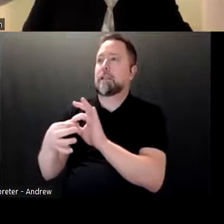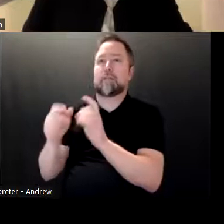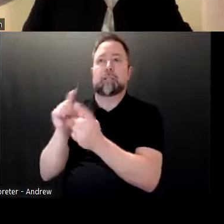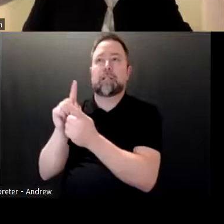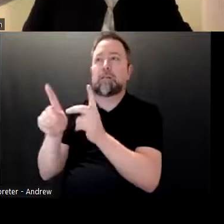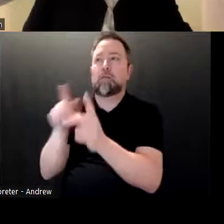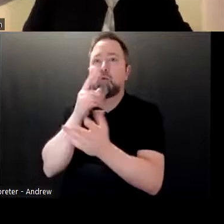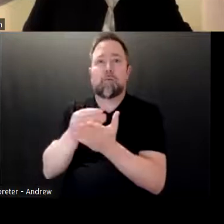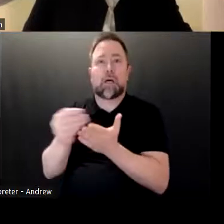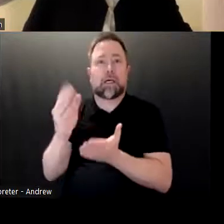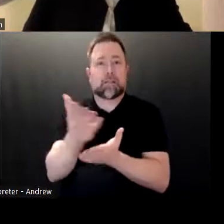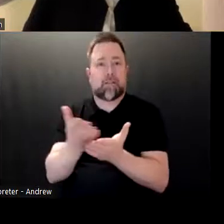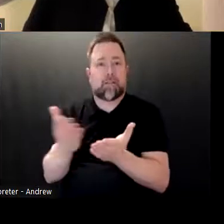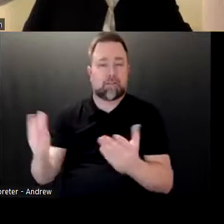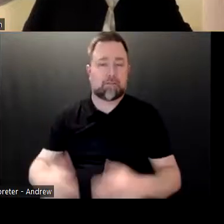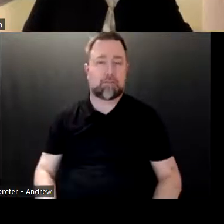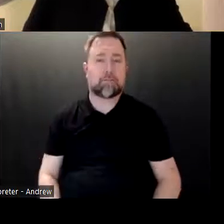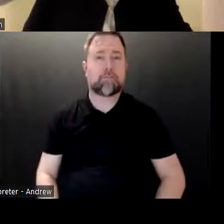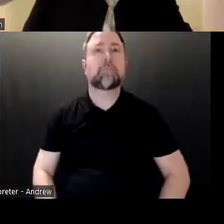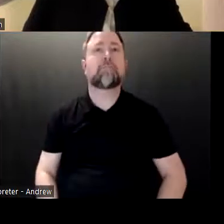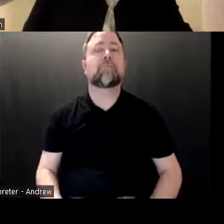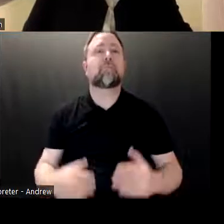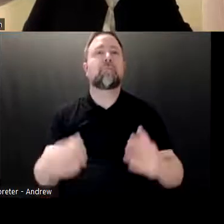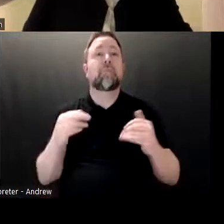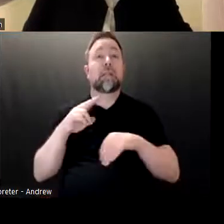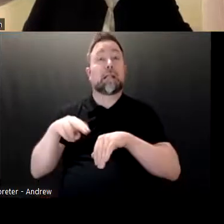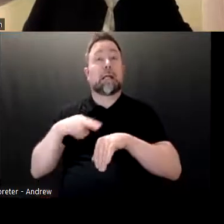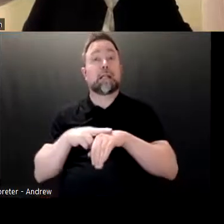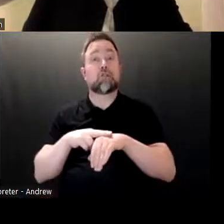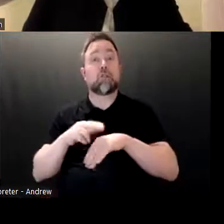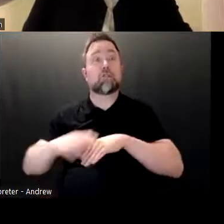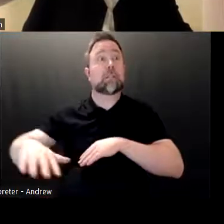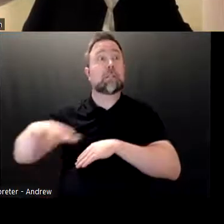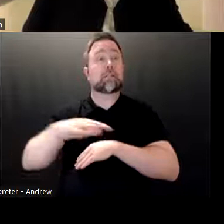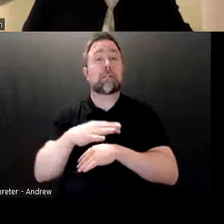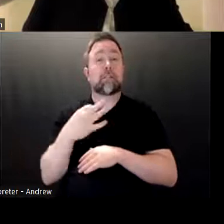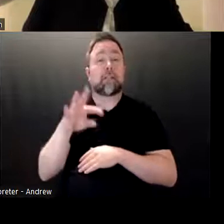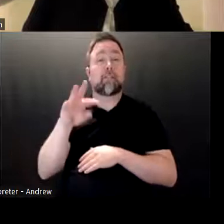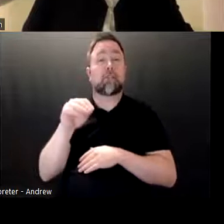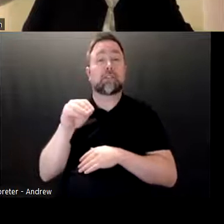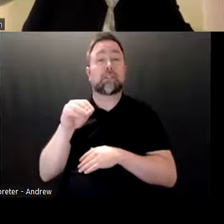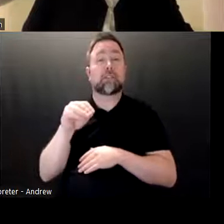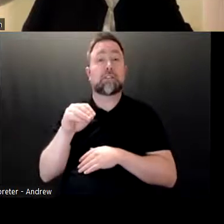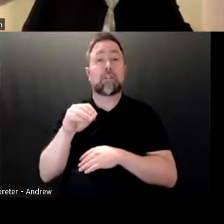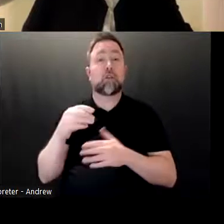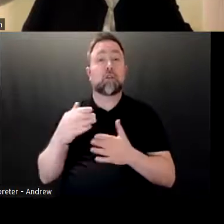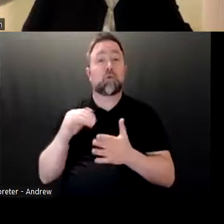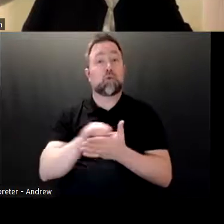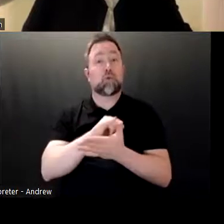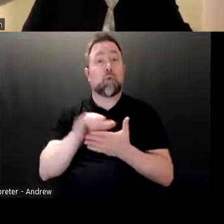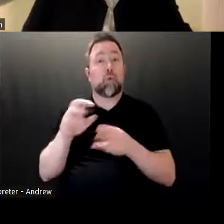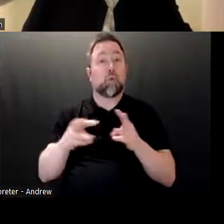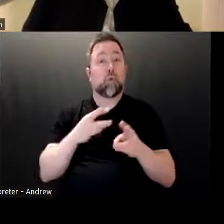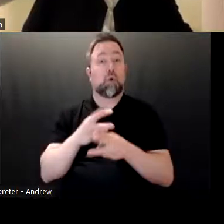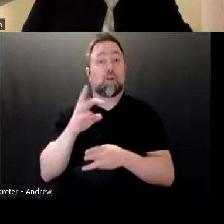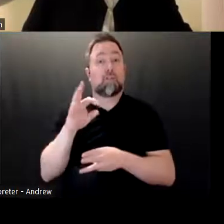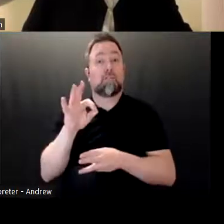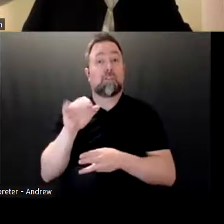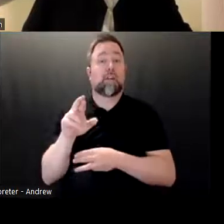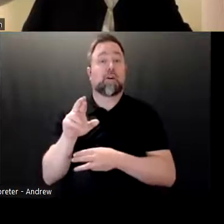just was not as popular as it is now. And so he often had his sculptures and furniture